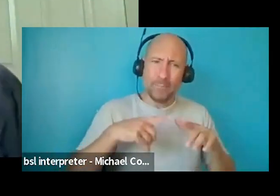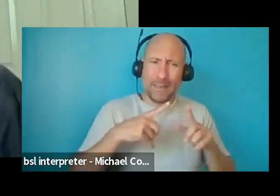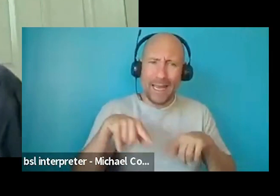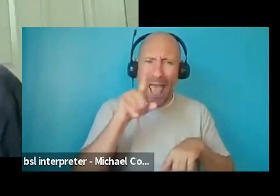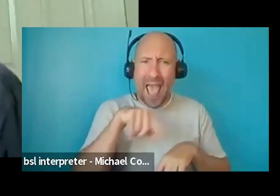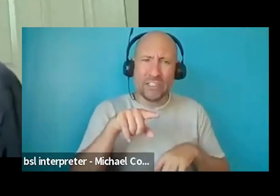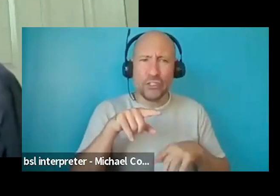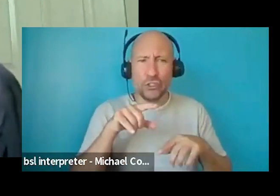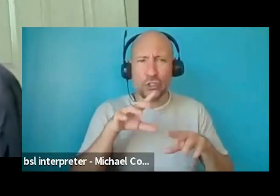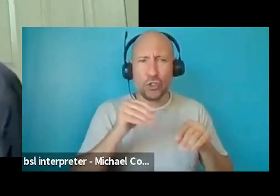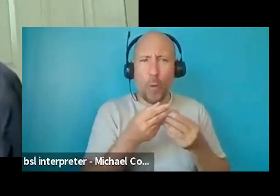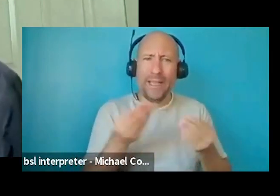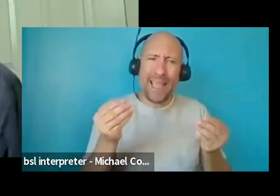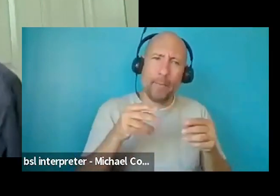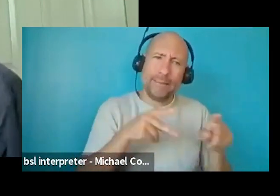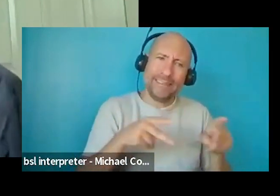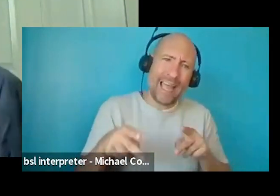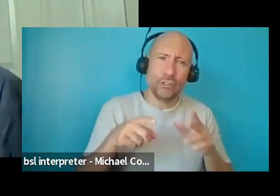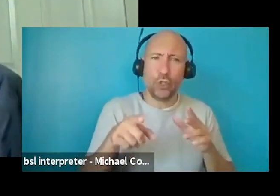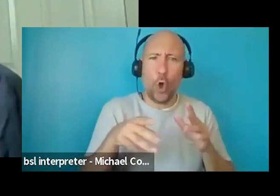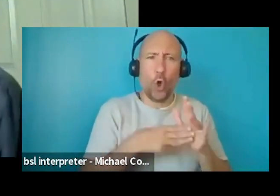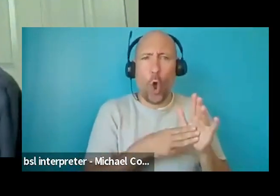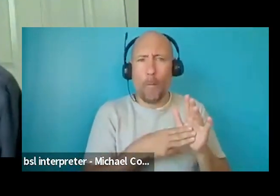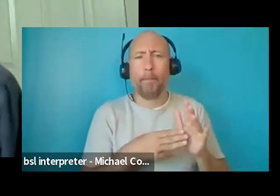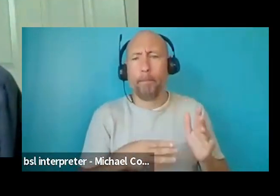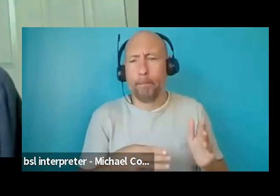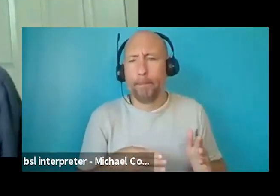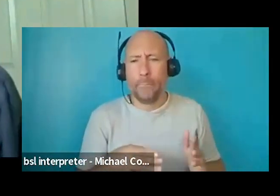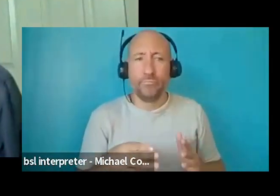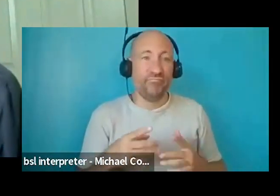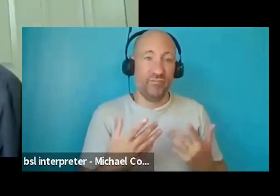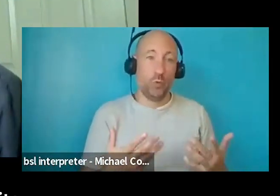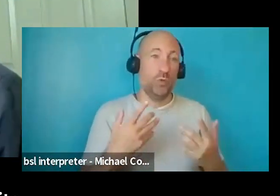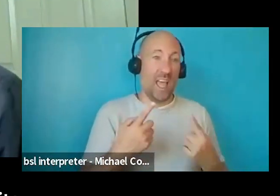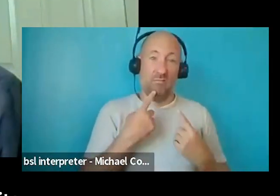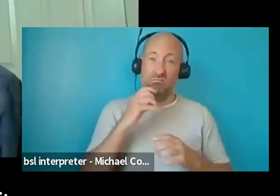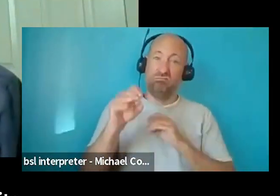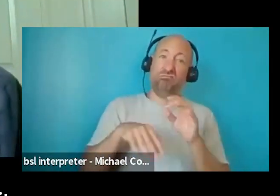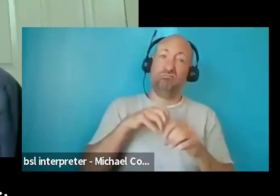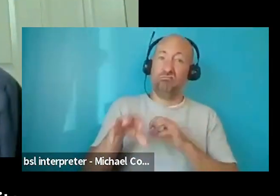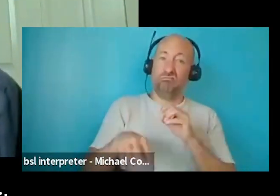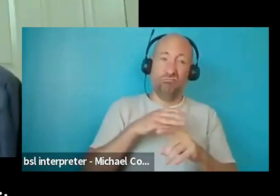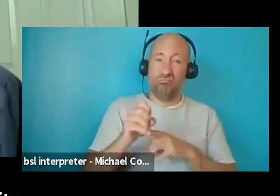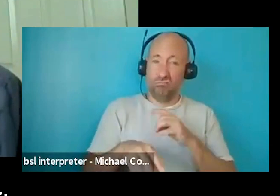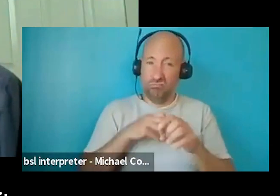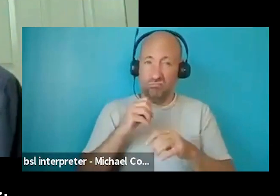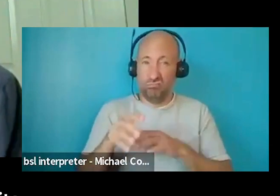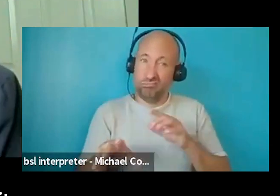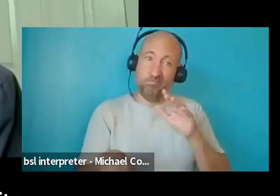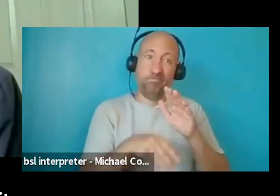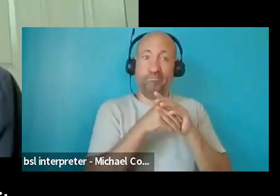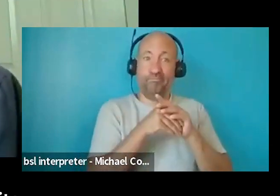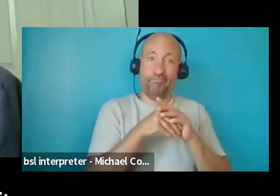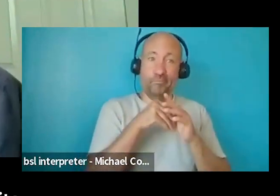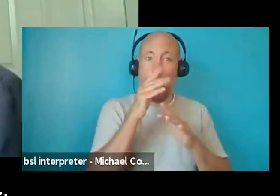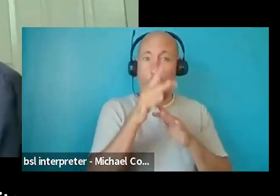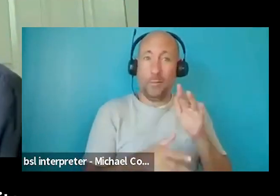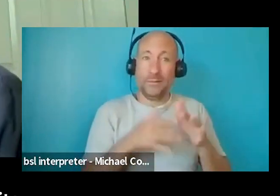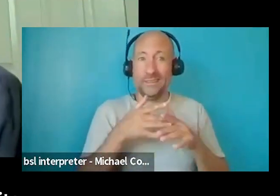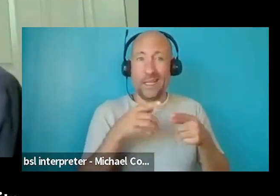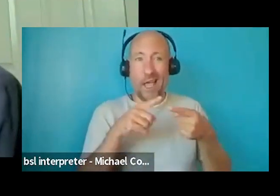admin@stopgapdance.com. And all of the information that I presented to you is available on the Stopgap's Open